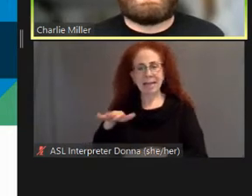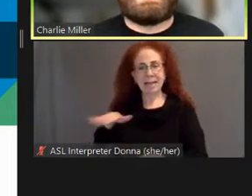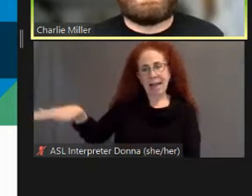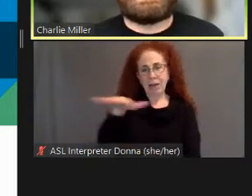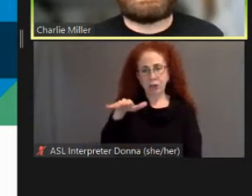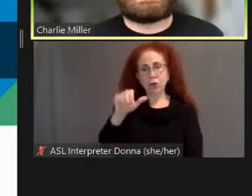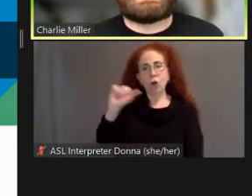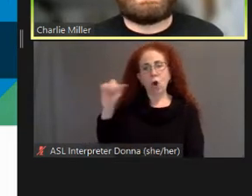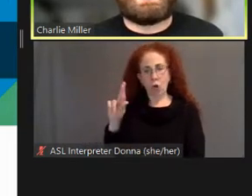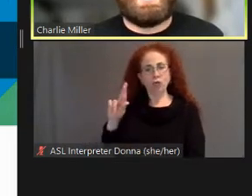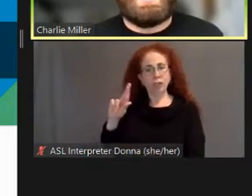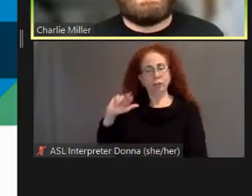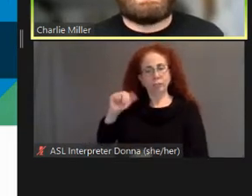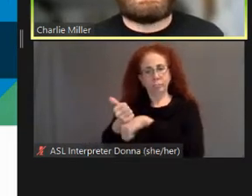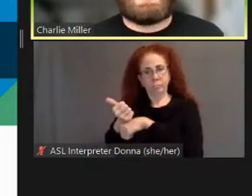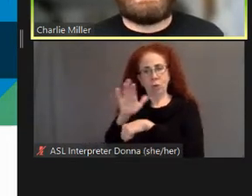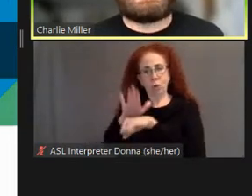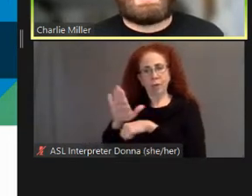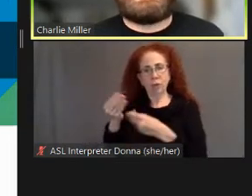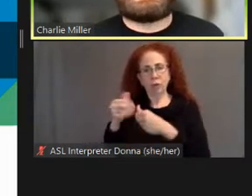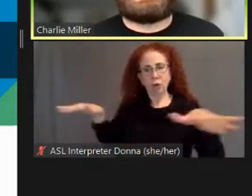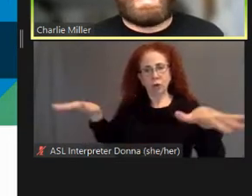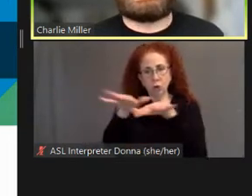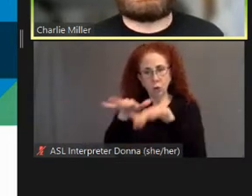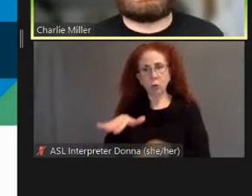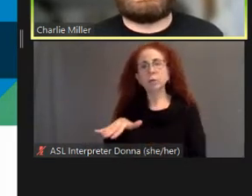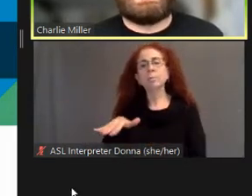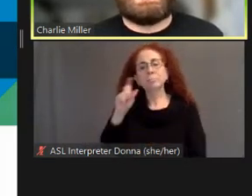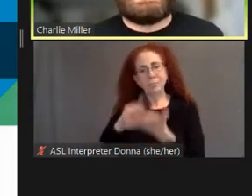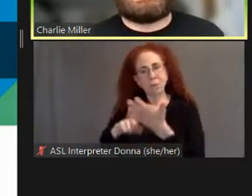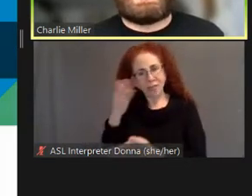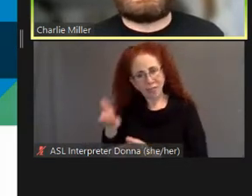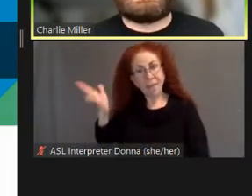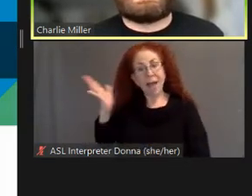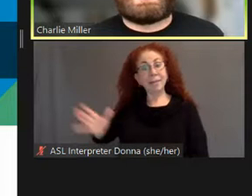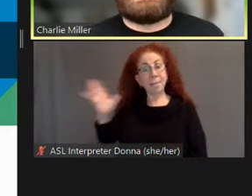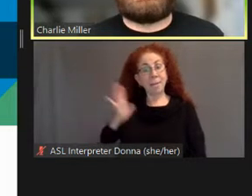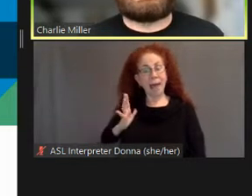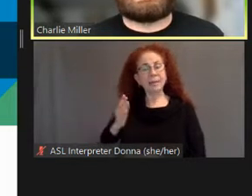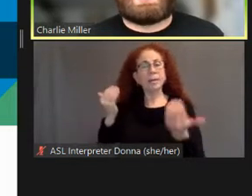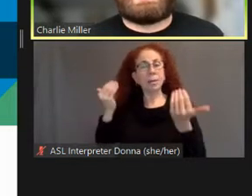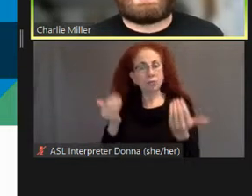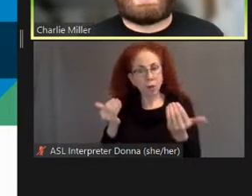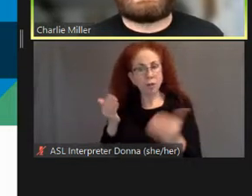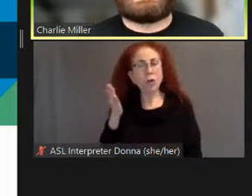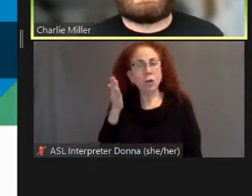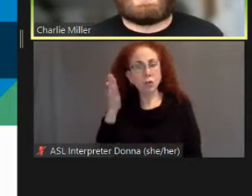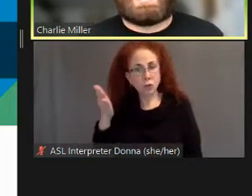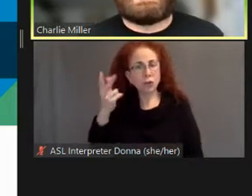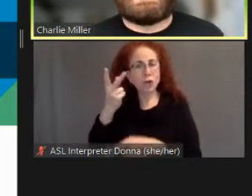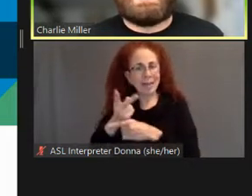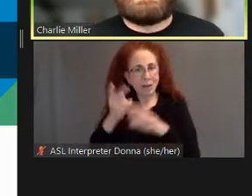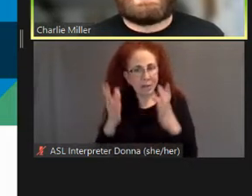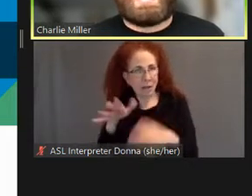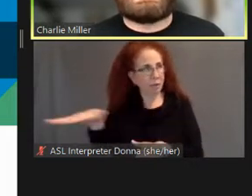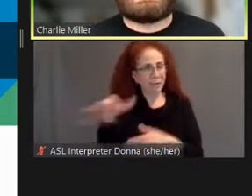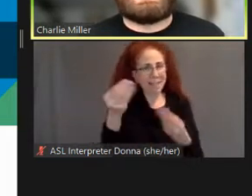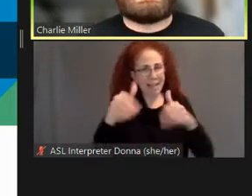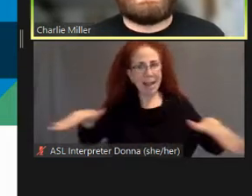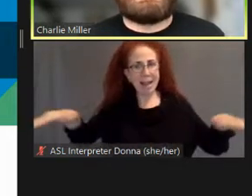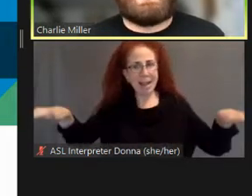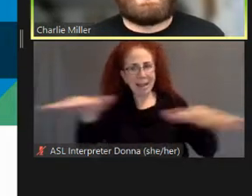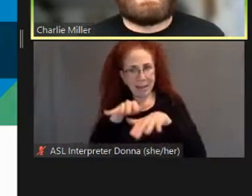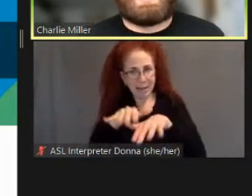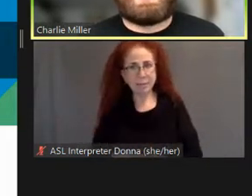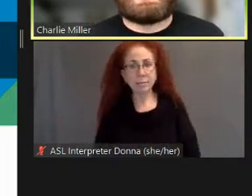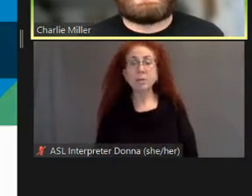Outreach is settled. We acknowledge them as the past, present, and future caretakers of this land and